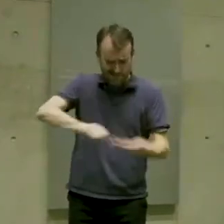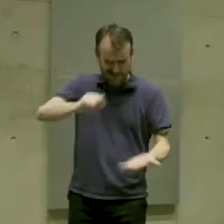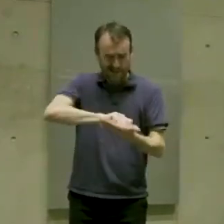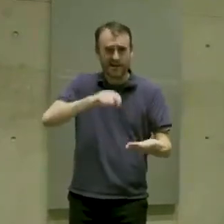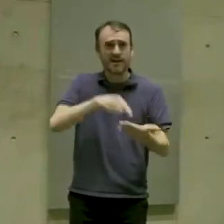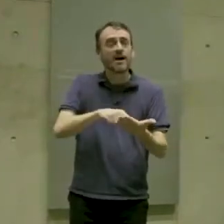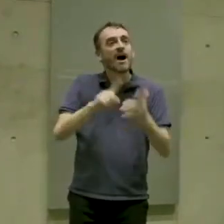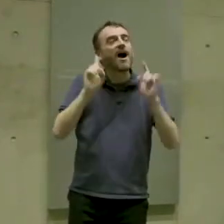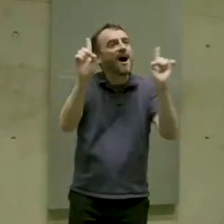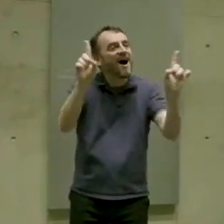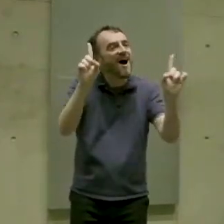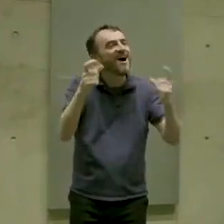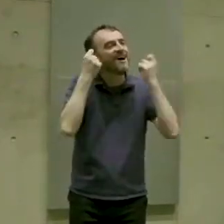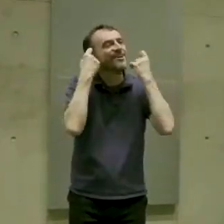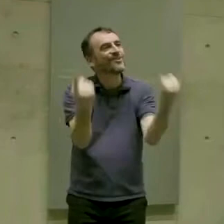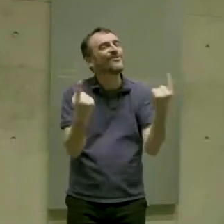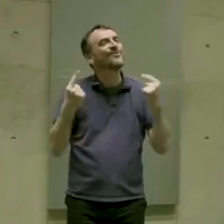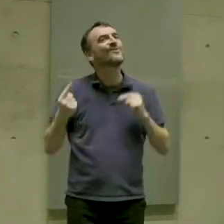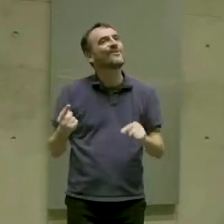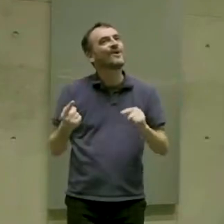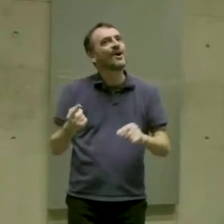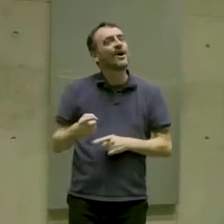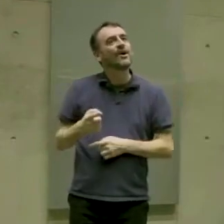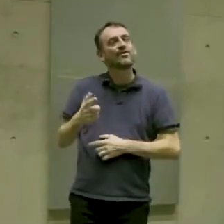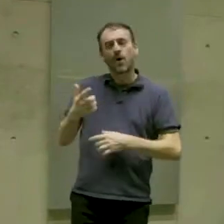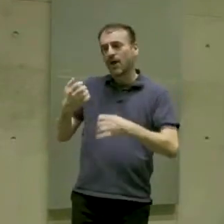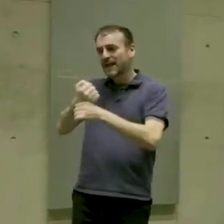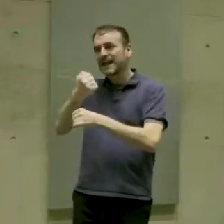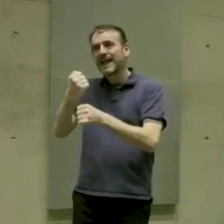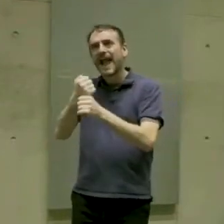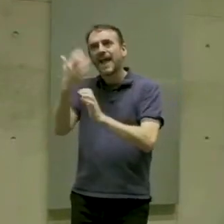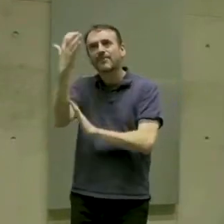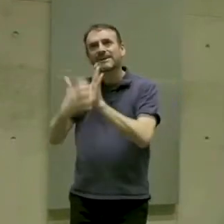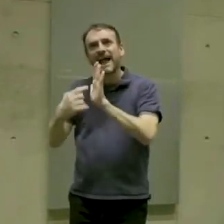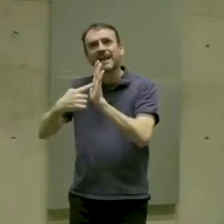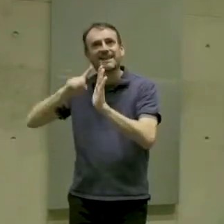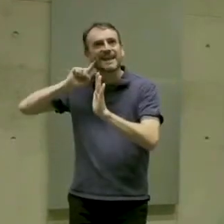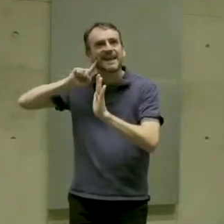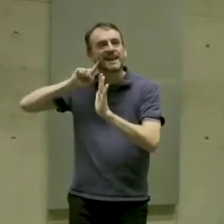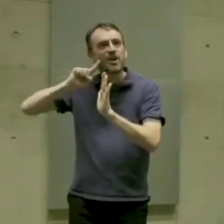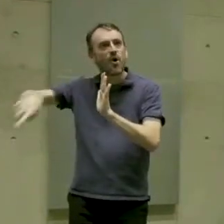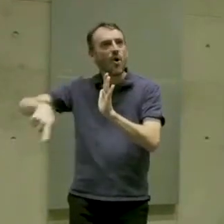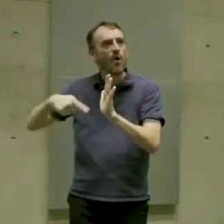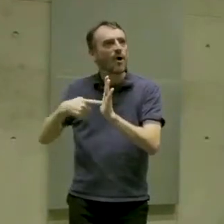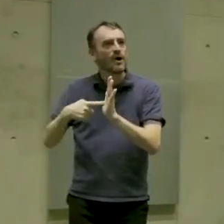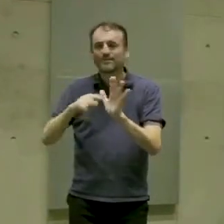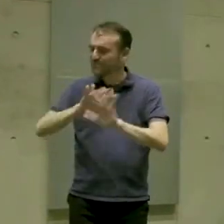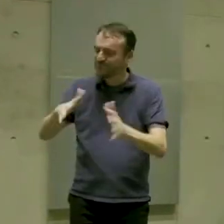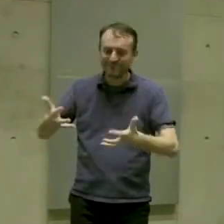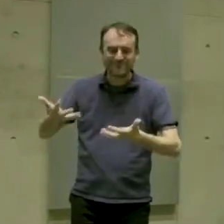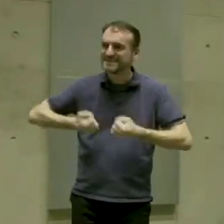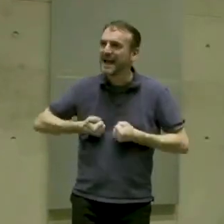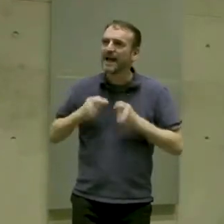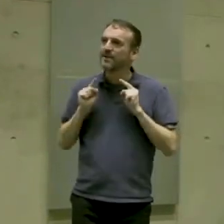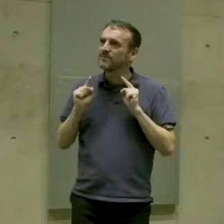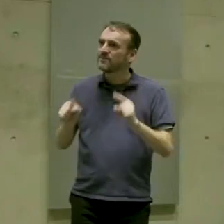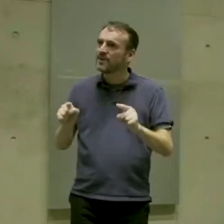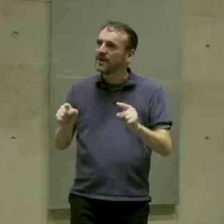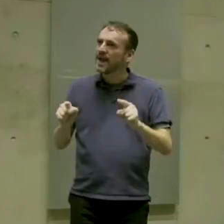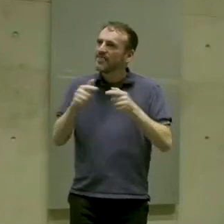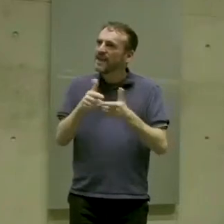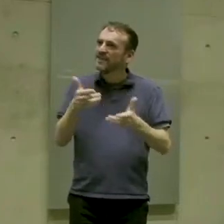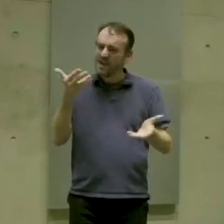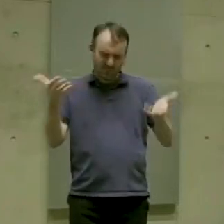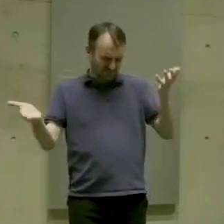Suddenly, I knew that to ignore the gameness of Porpentine's work would be giving in. It would just be emphasizing this dichotomy that made me